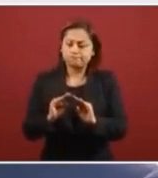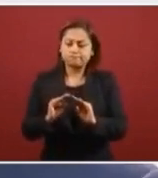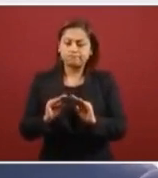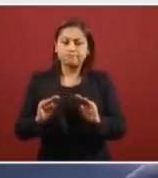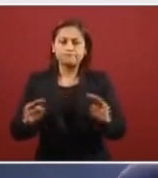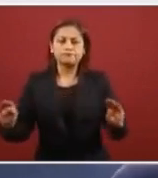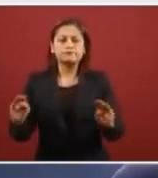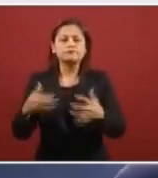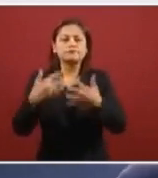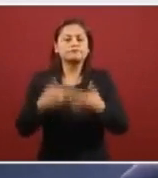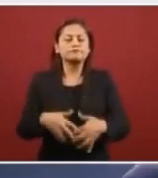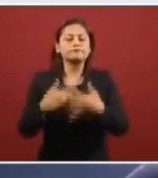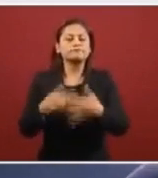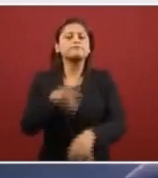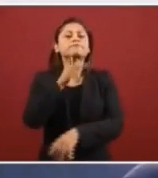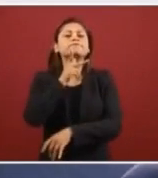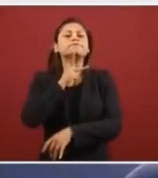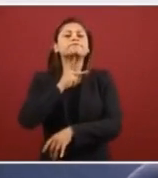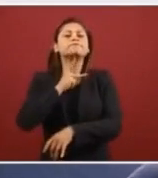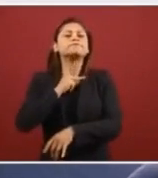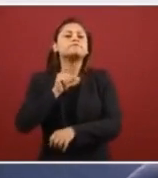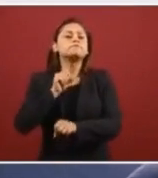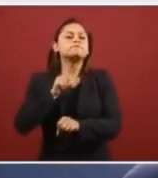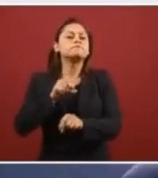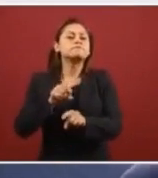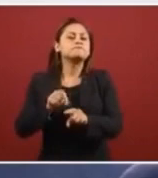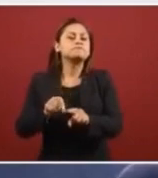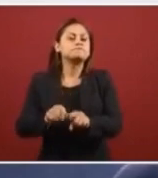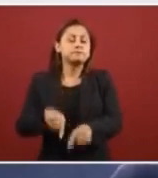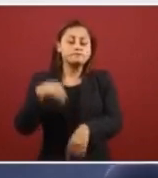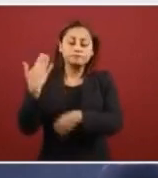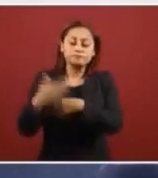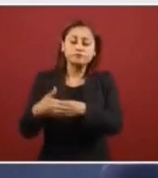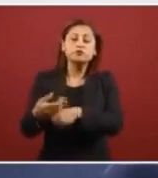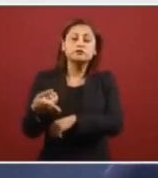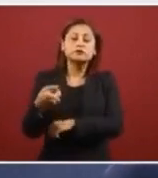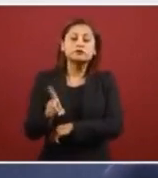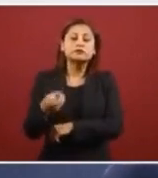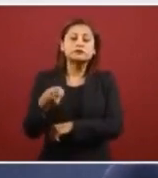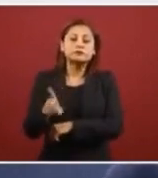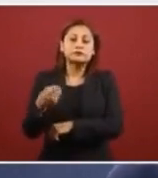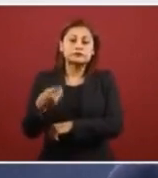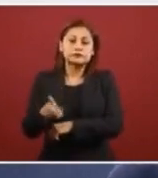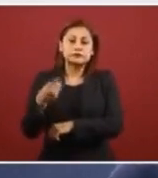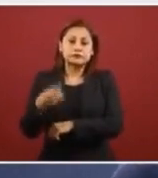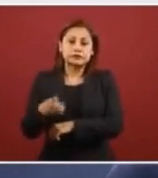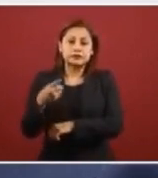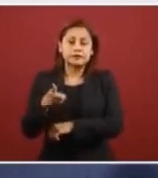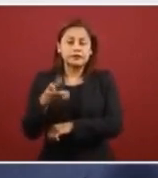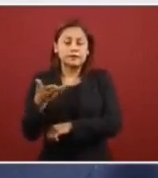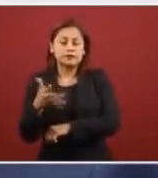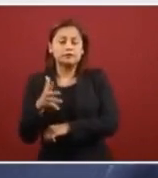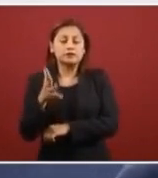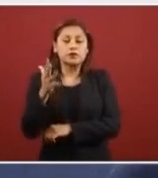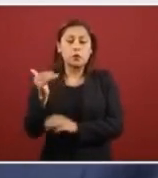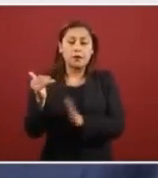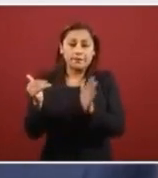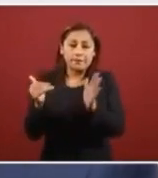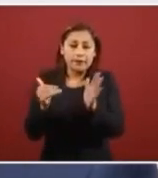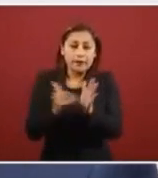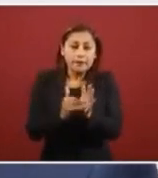the production of petroleum and in December we'll count on 50,000 barrels